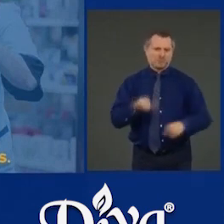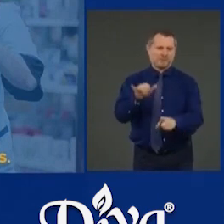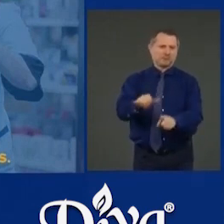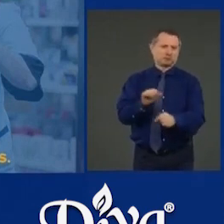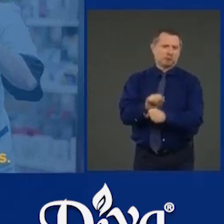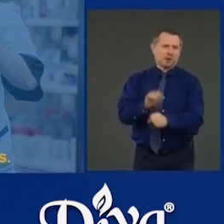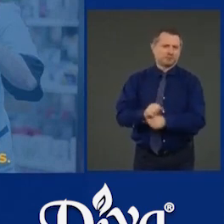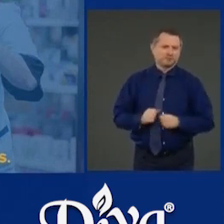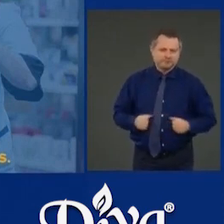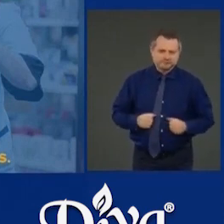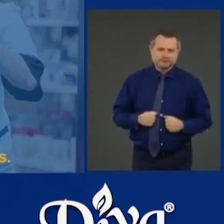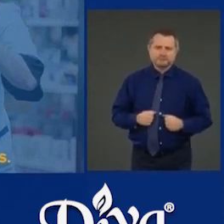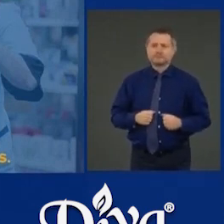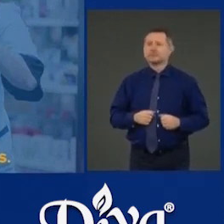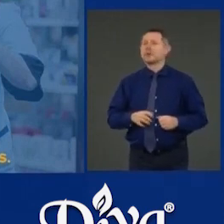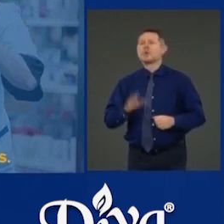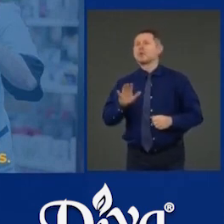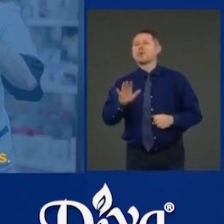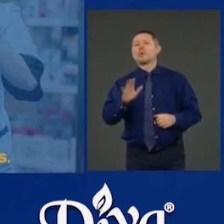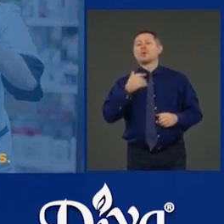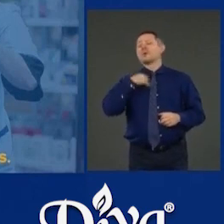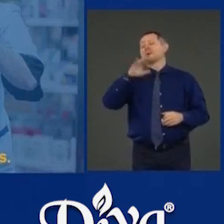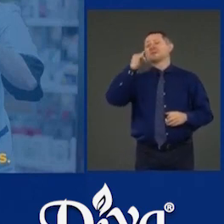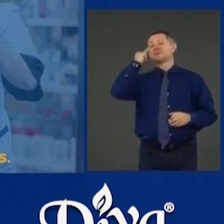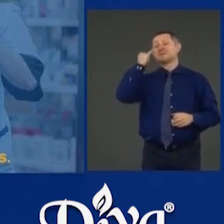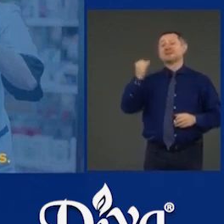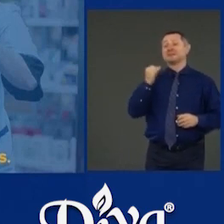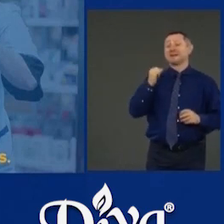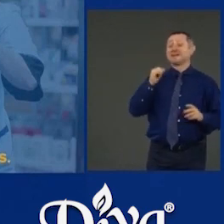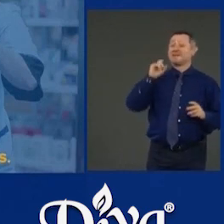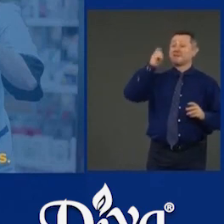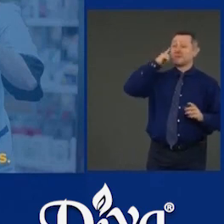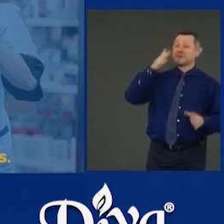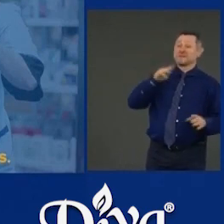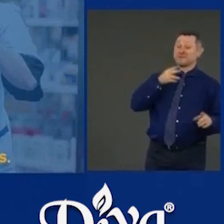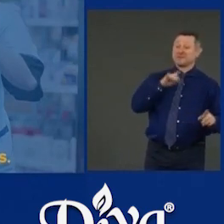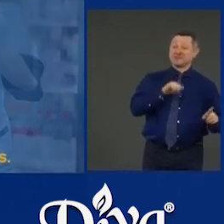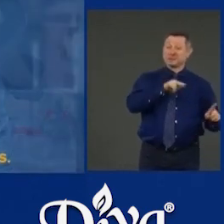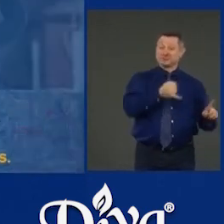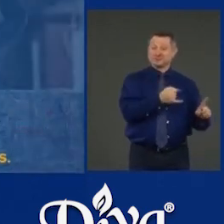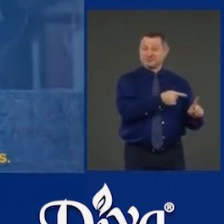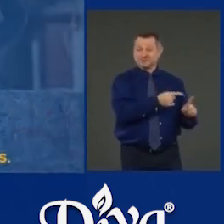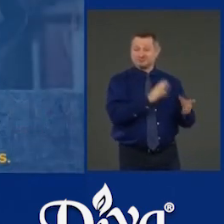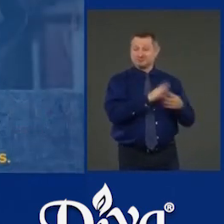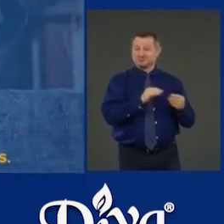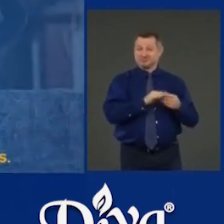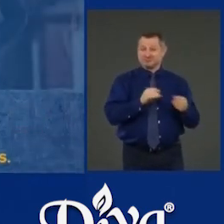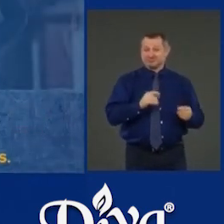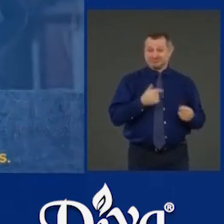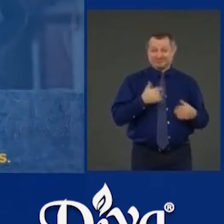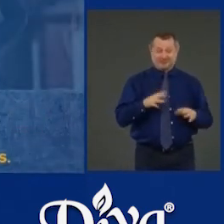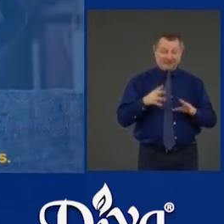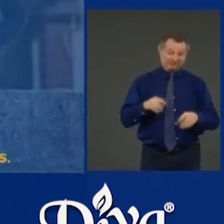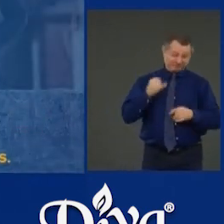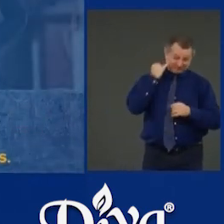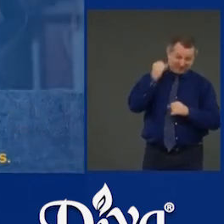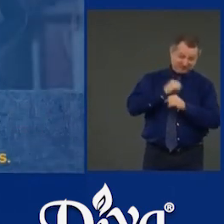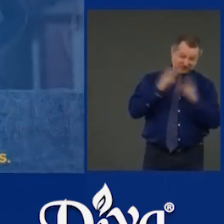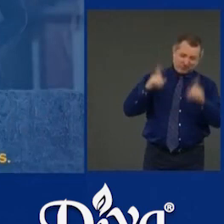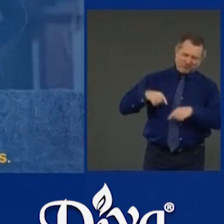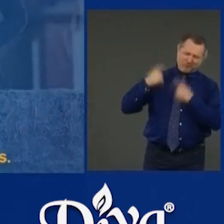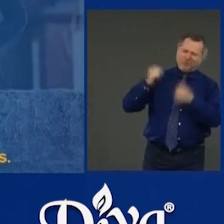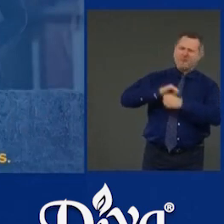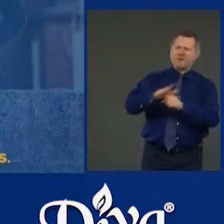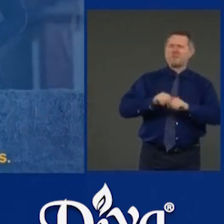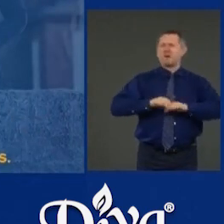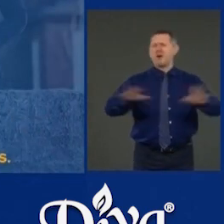The worst case scenario, which is what Governor Murphy just said, after we've gone through hell, imagine